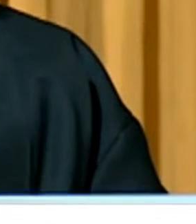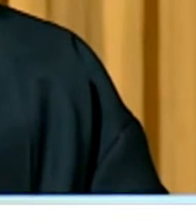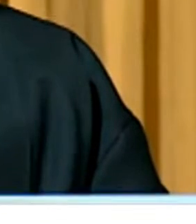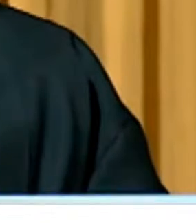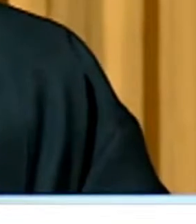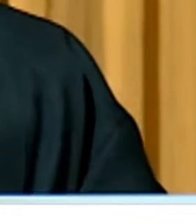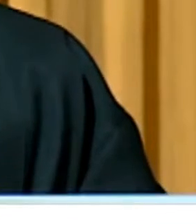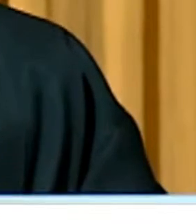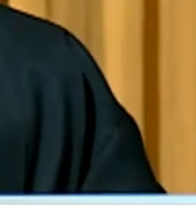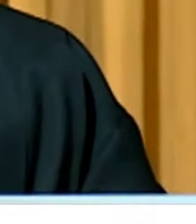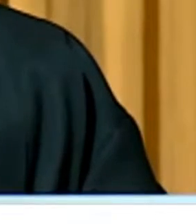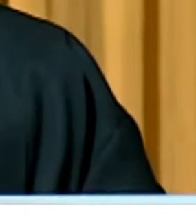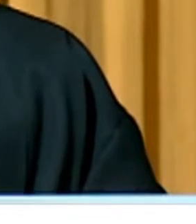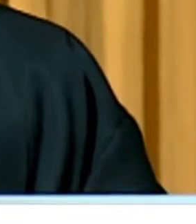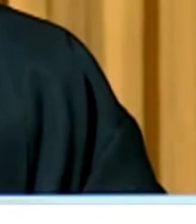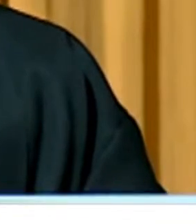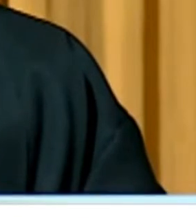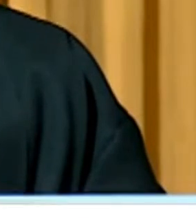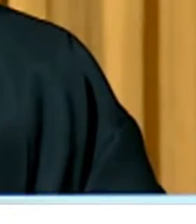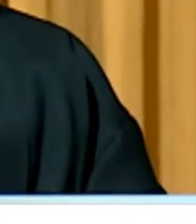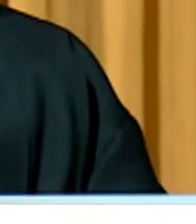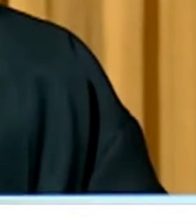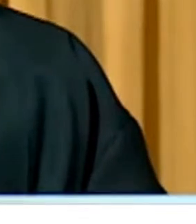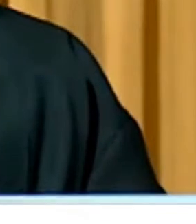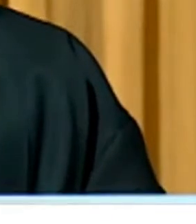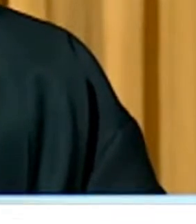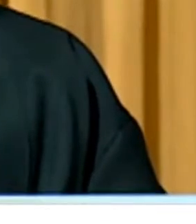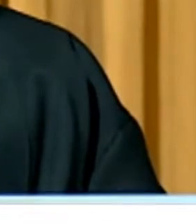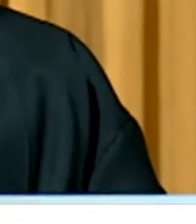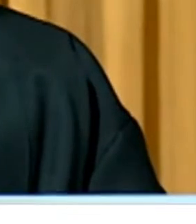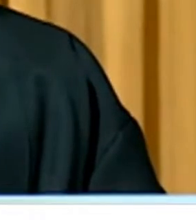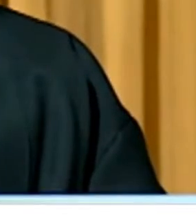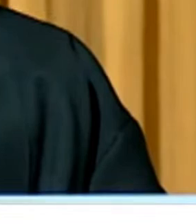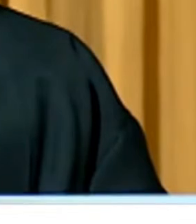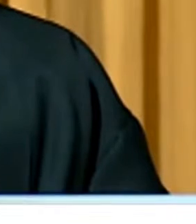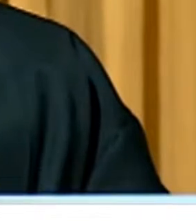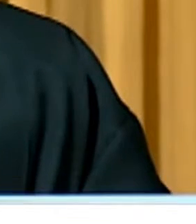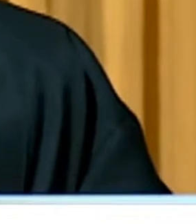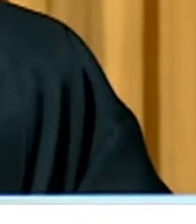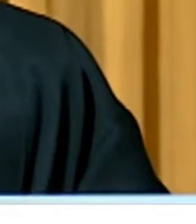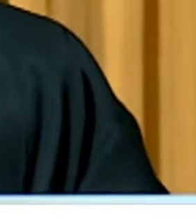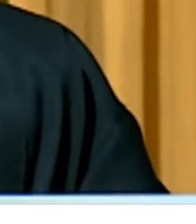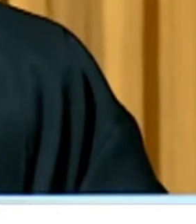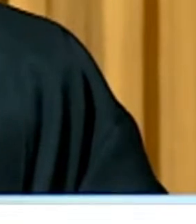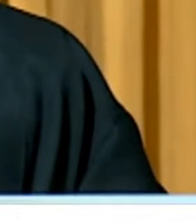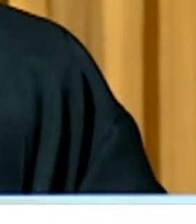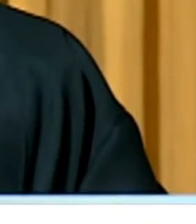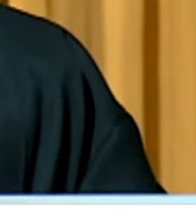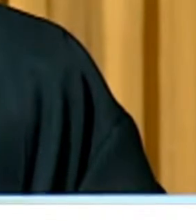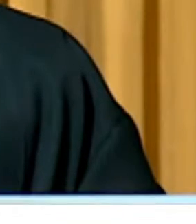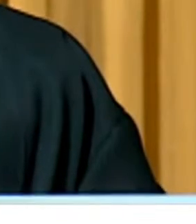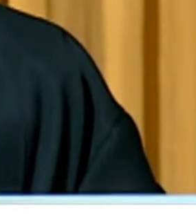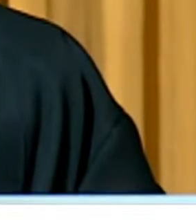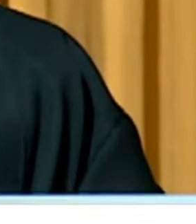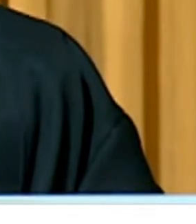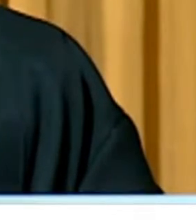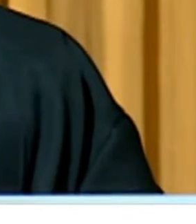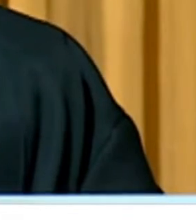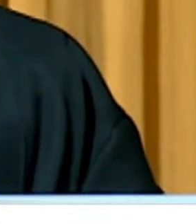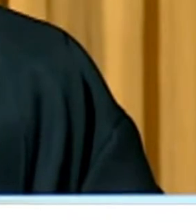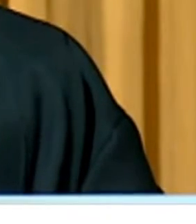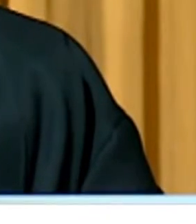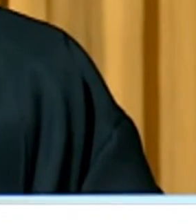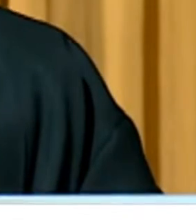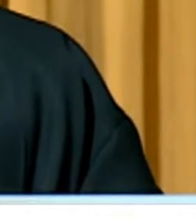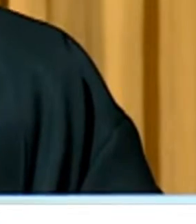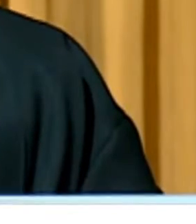of signatures, nor an adequate legal or regulatory framework to govern the conduct of referendum. That the administrative procedures for the verification